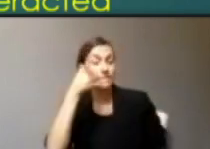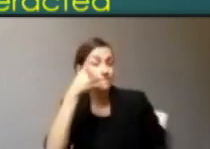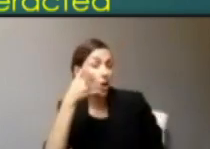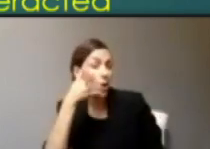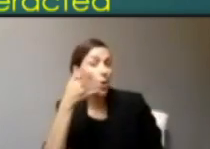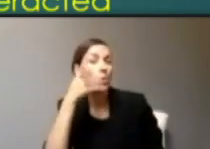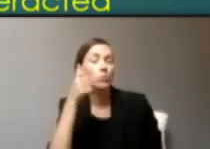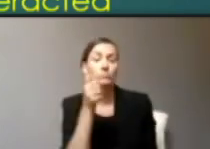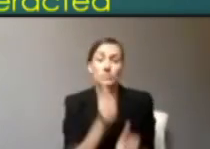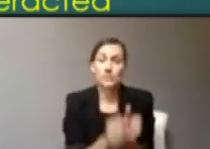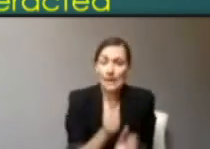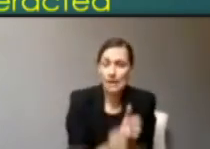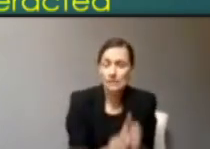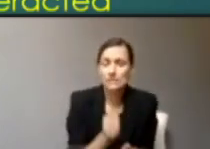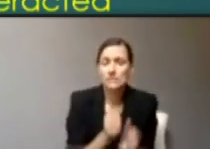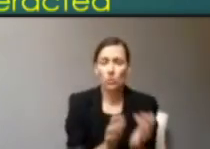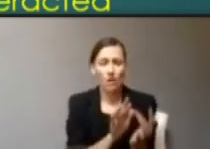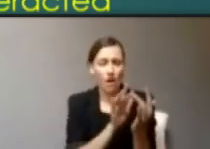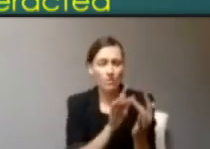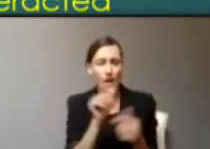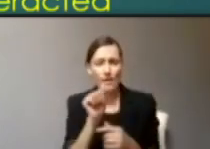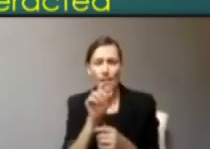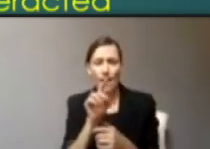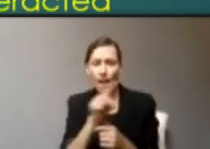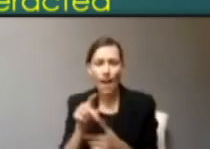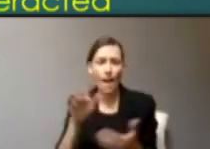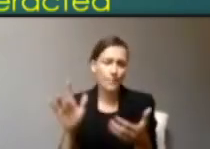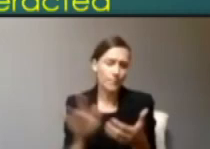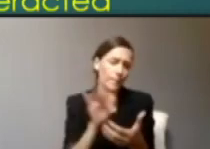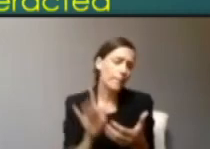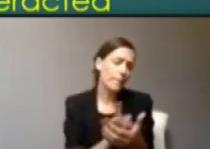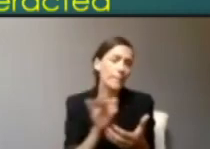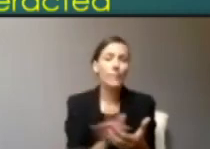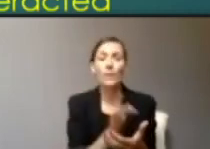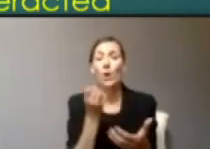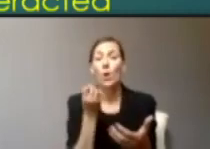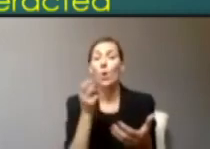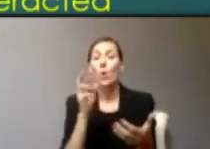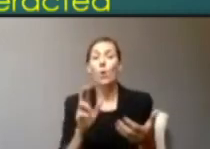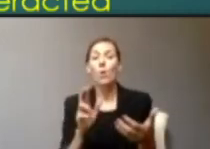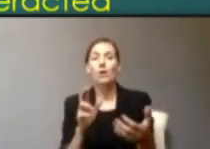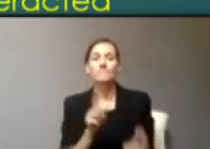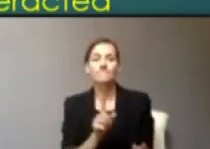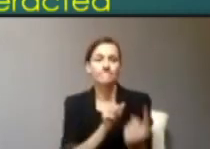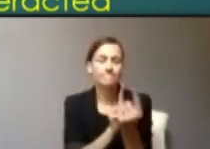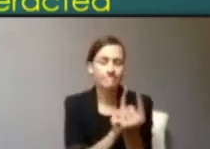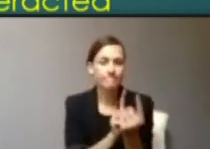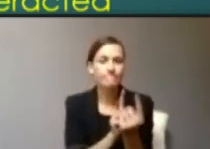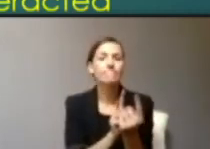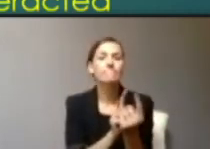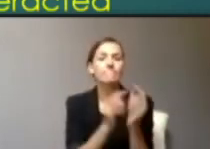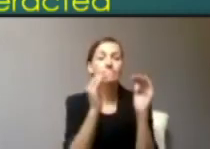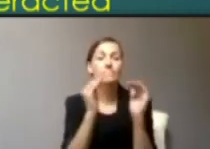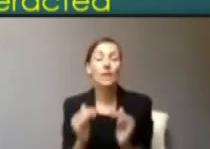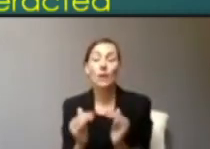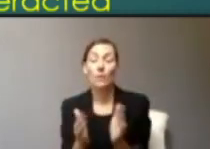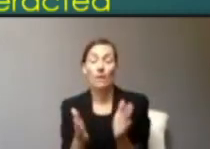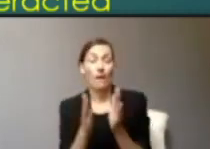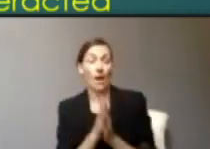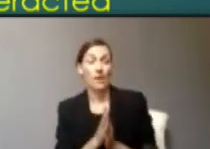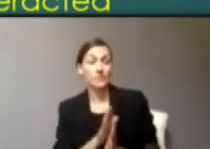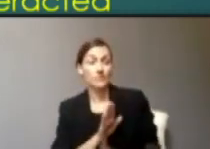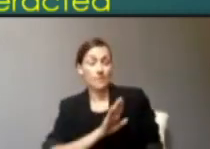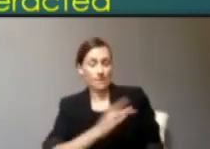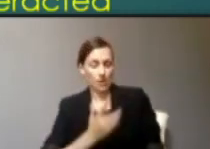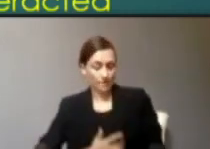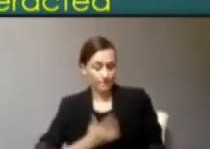or by text or an online application or social media, or whether it was in person. Then we asked about their feelings,